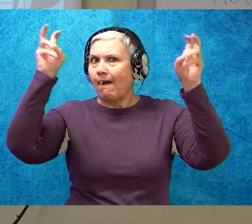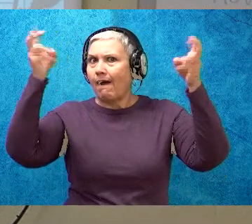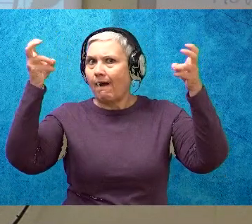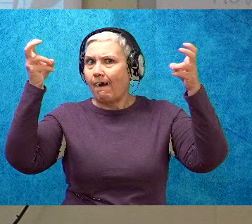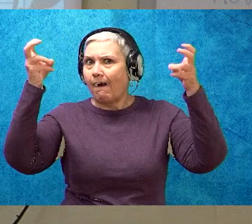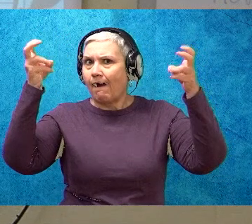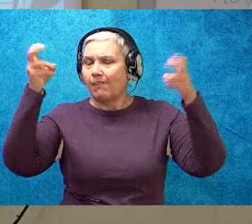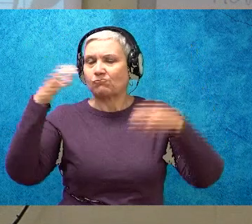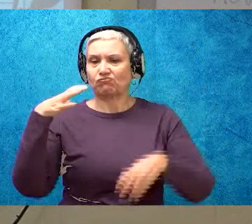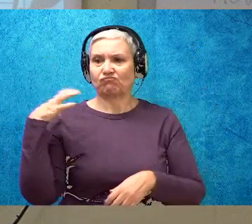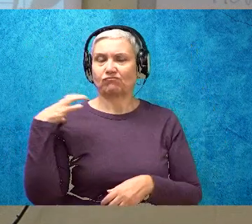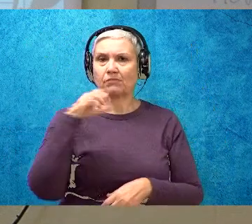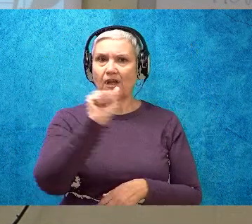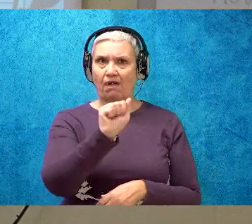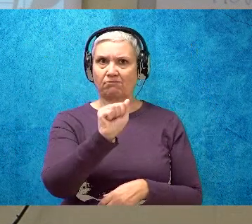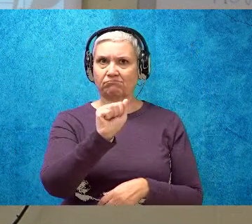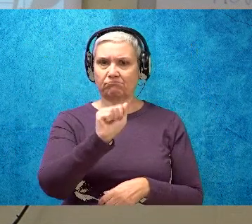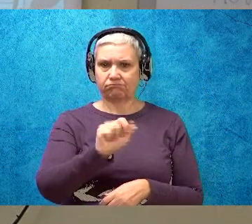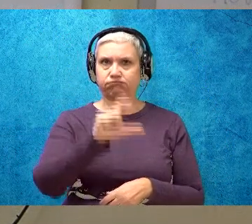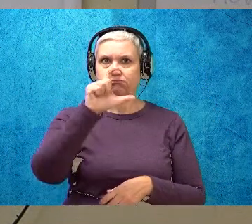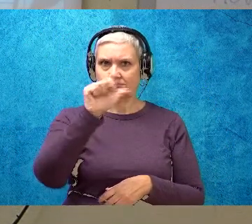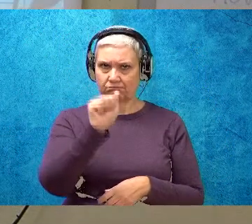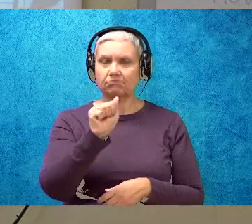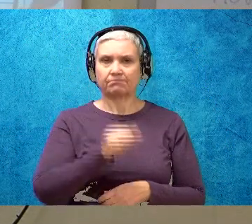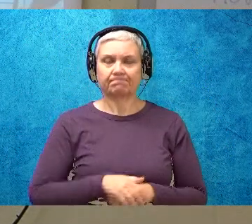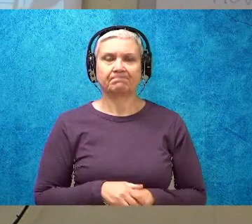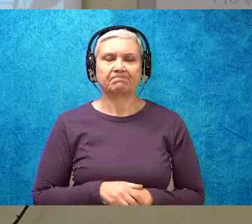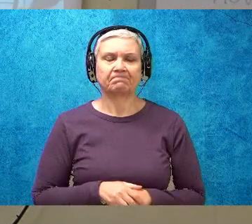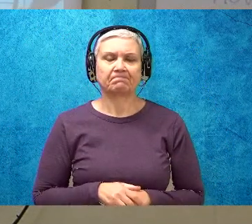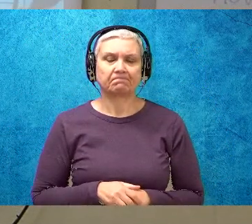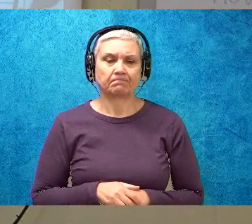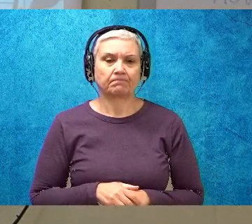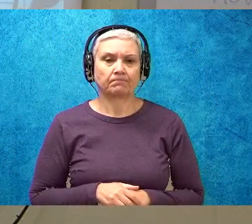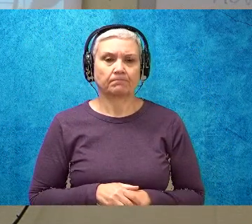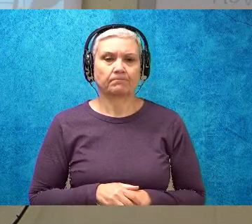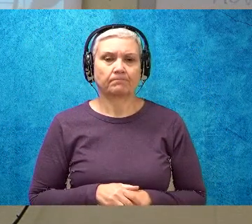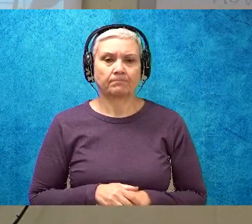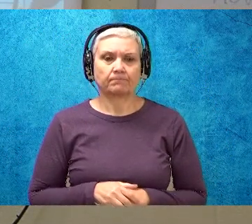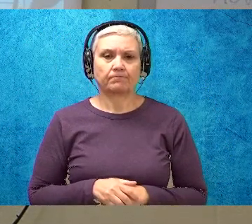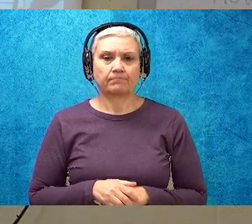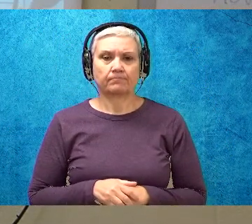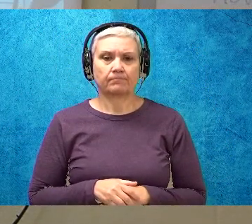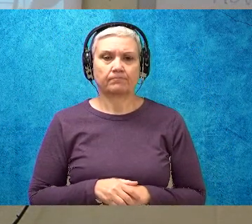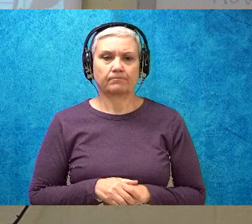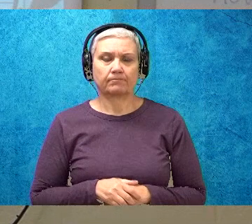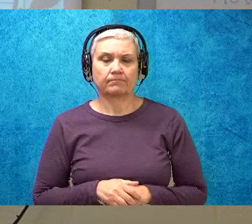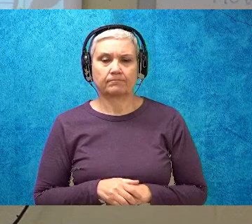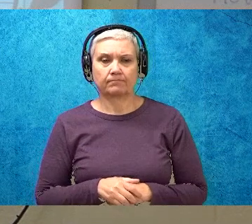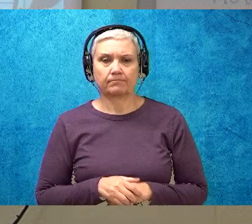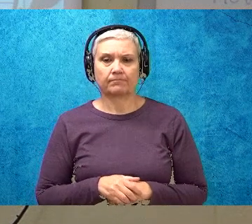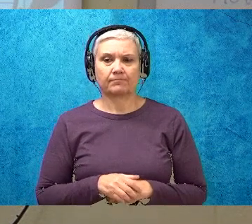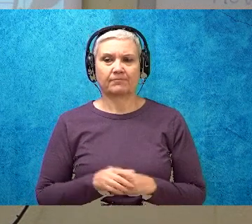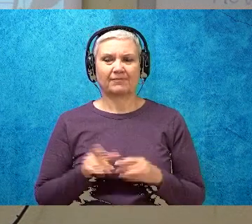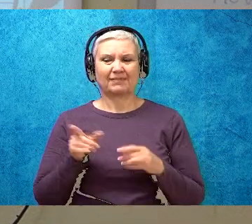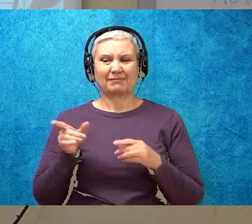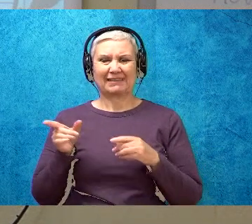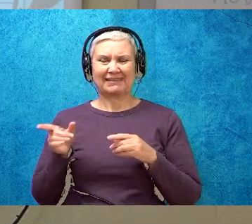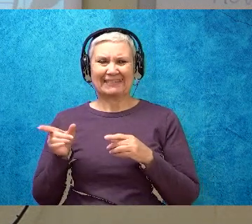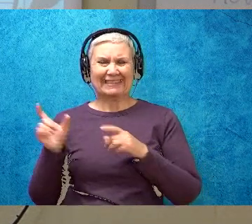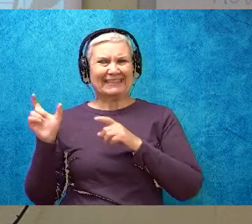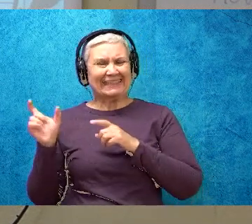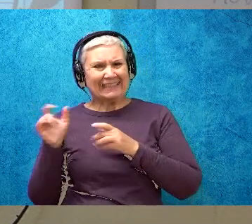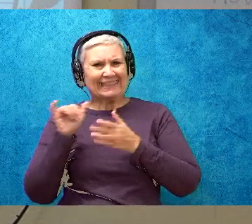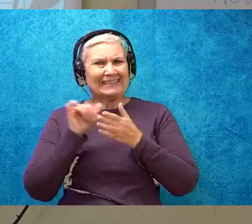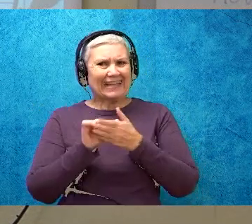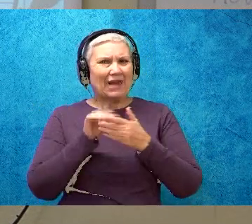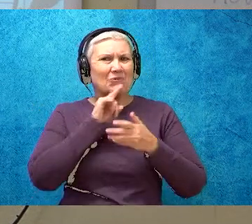there's our theme. All right? Now, but is that the theme for real?